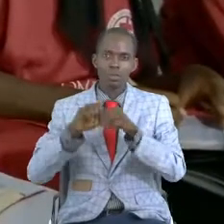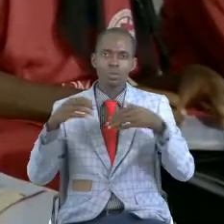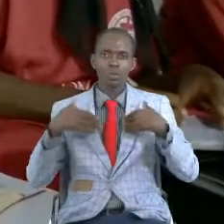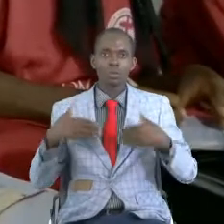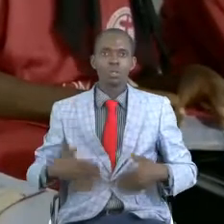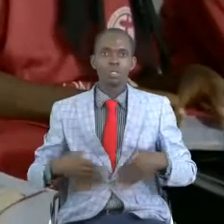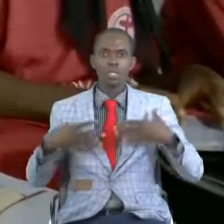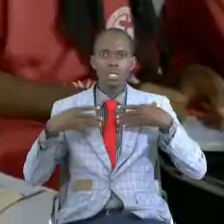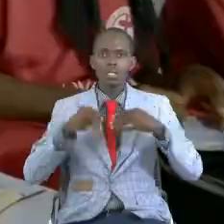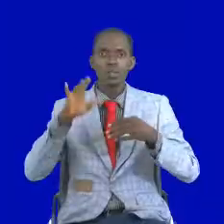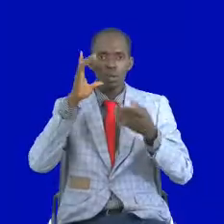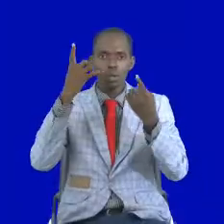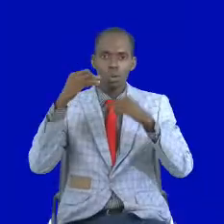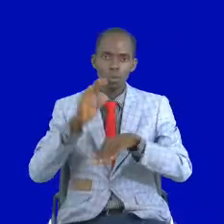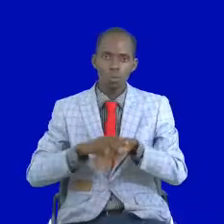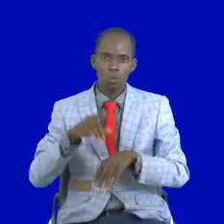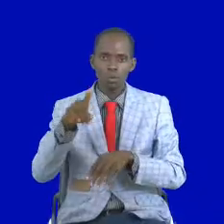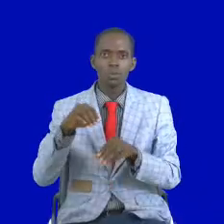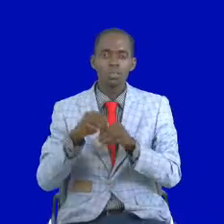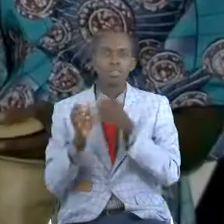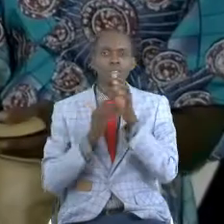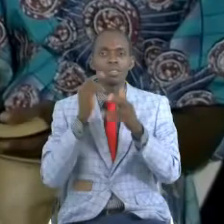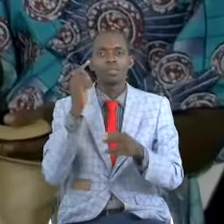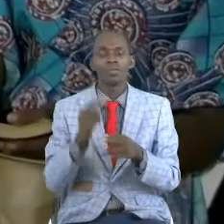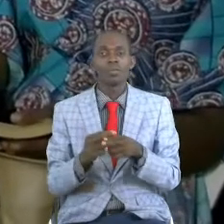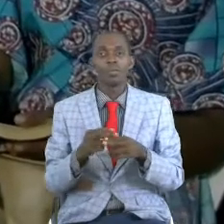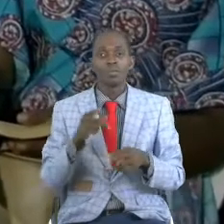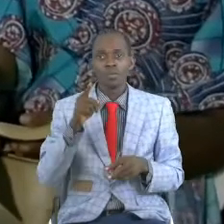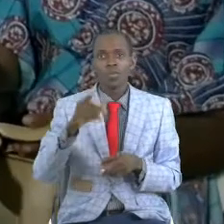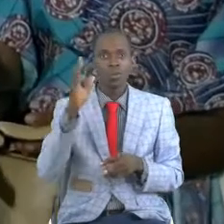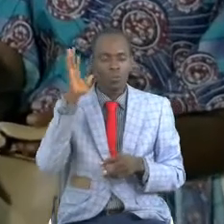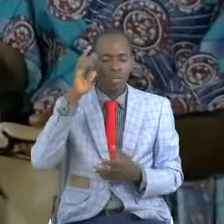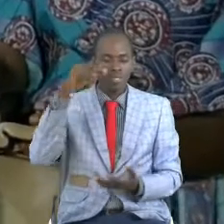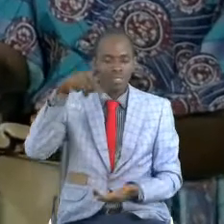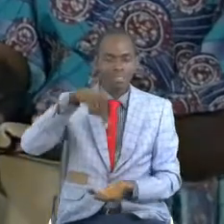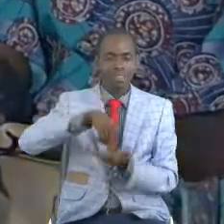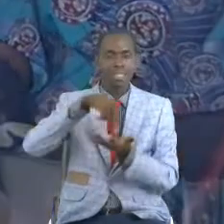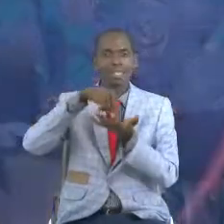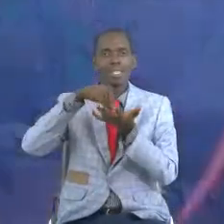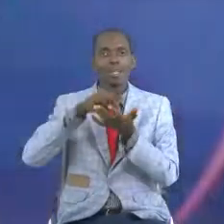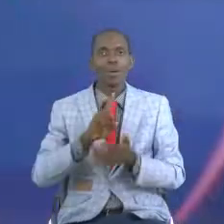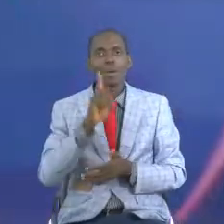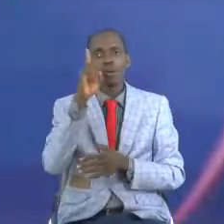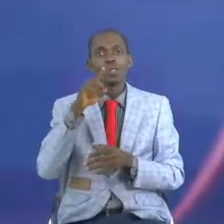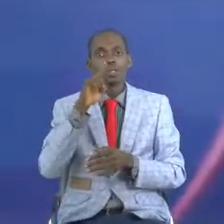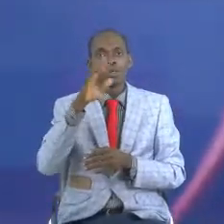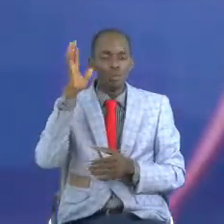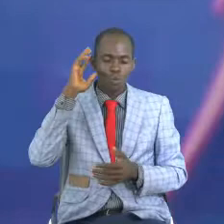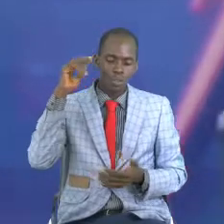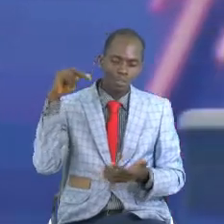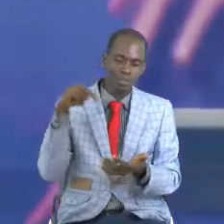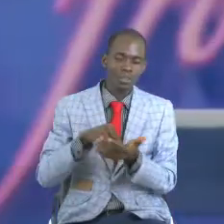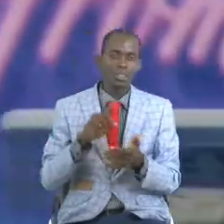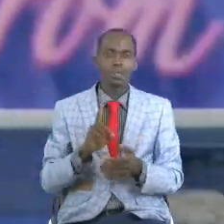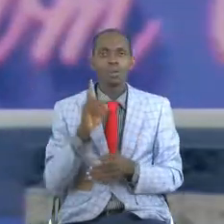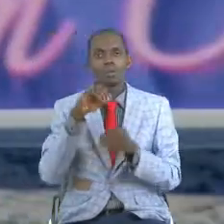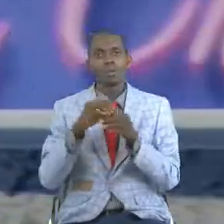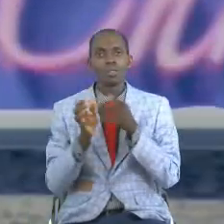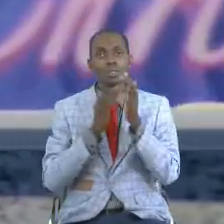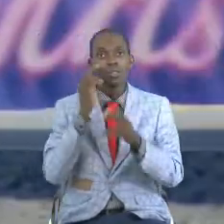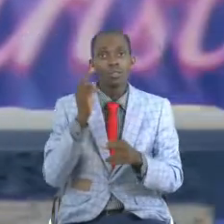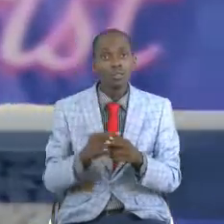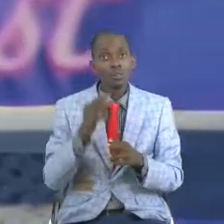will come. You will get up. I said you will get up, because he